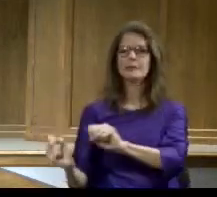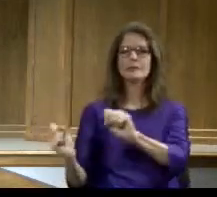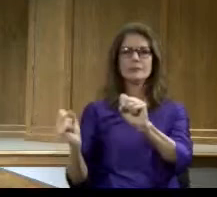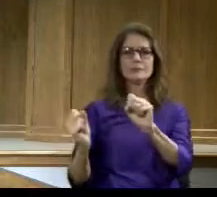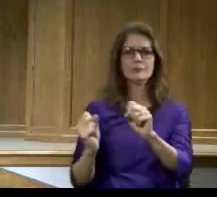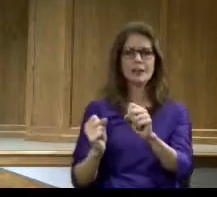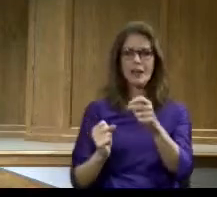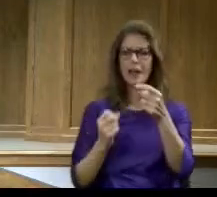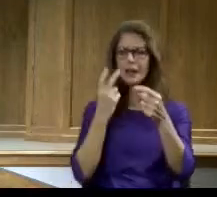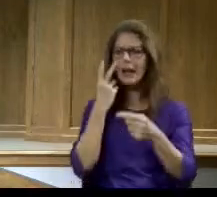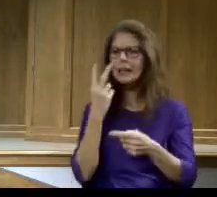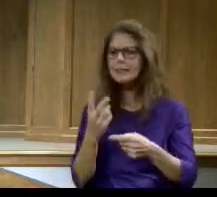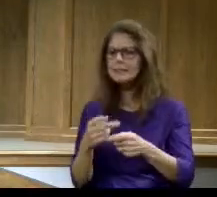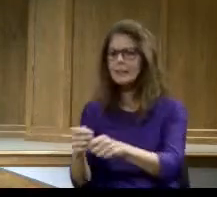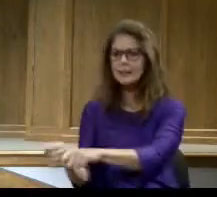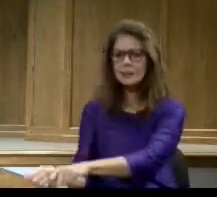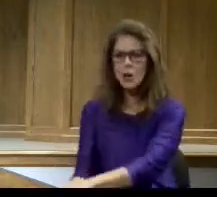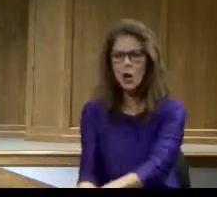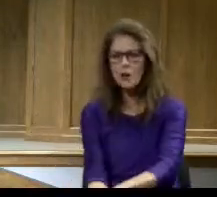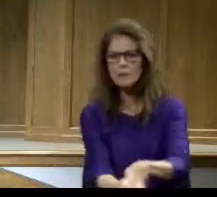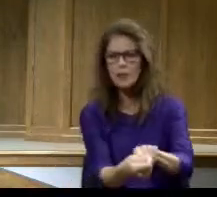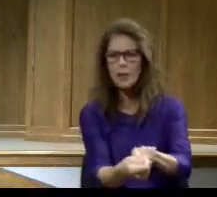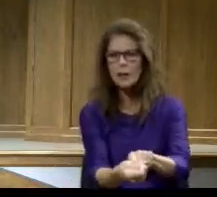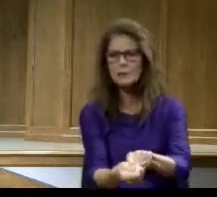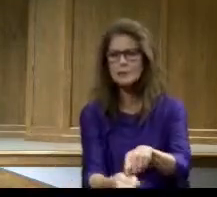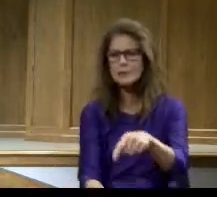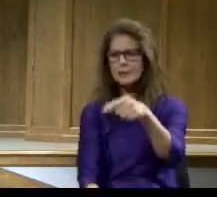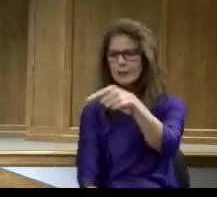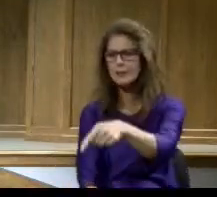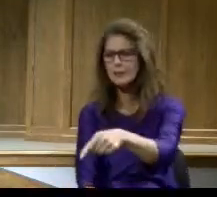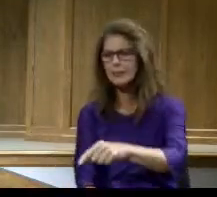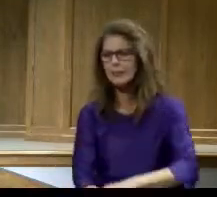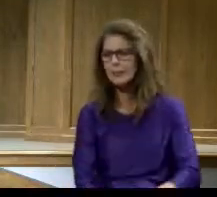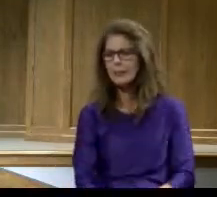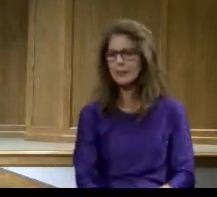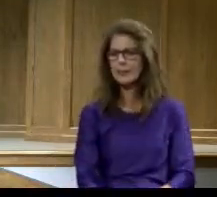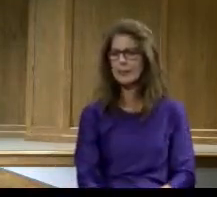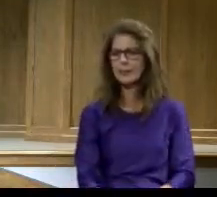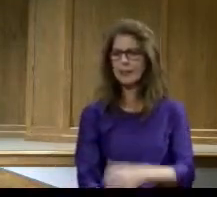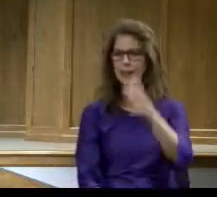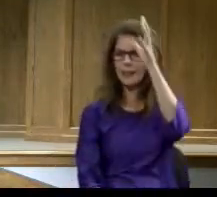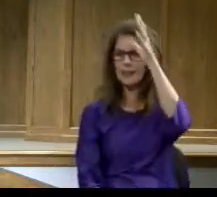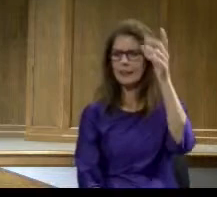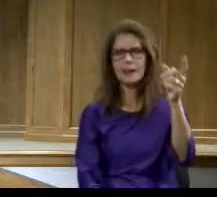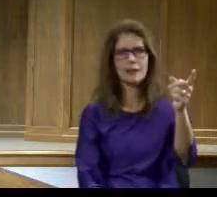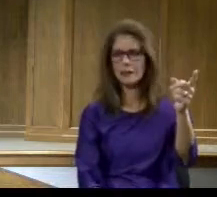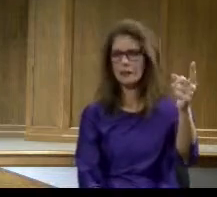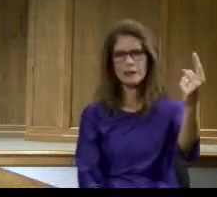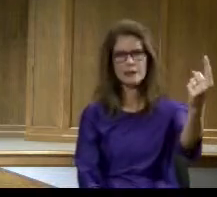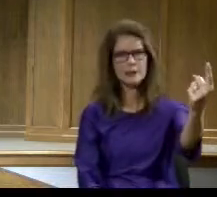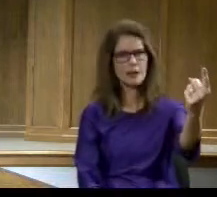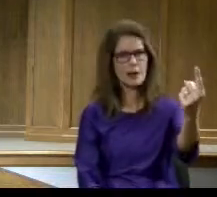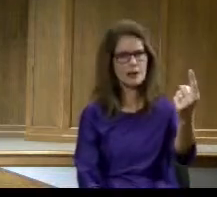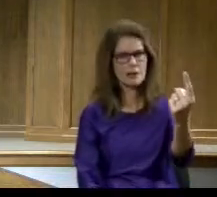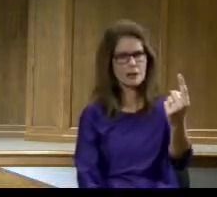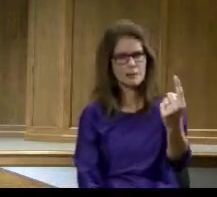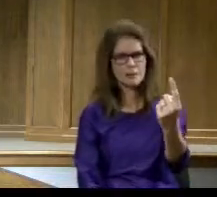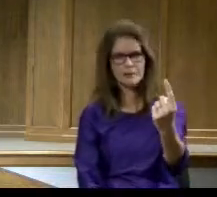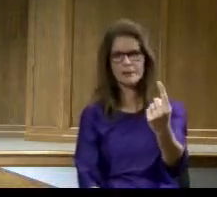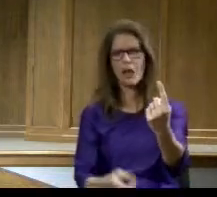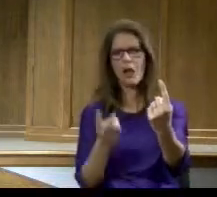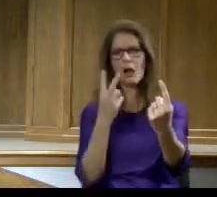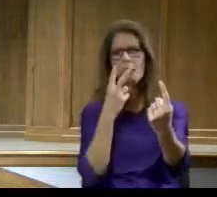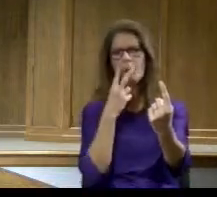seat. You could see them standing up. And out came their daddy, and the cigar smoke was